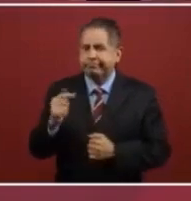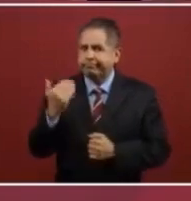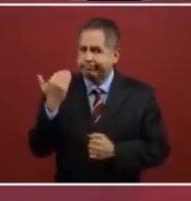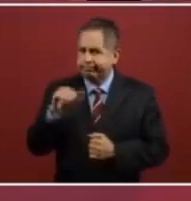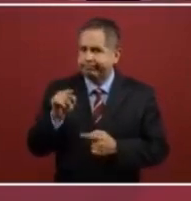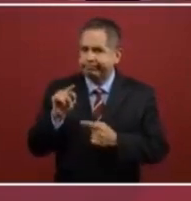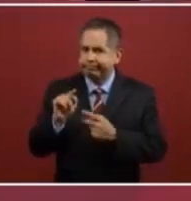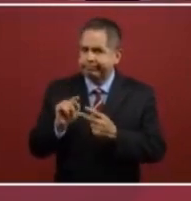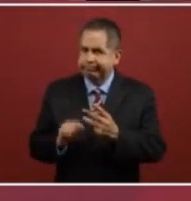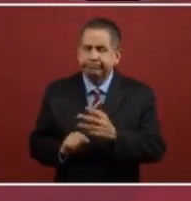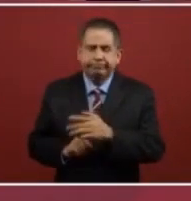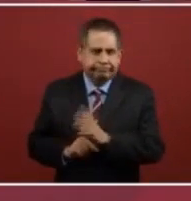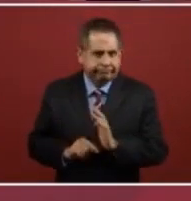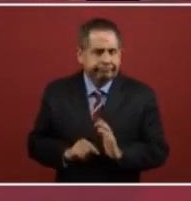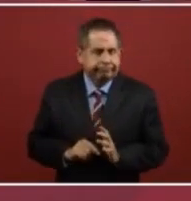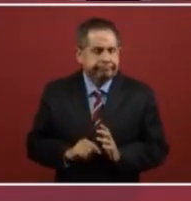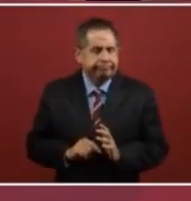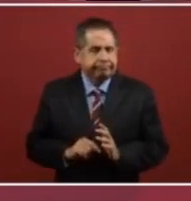who they are.